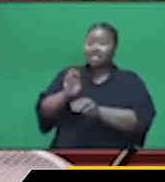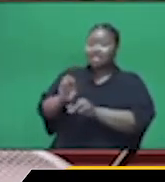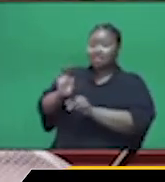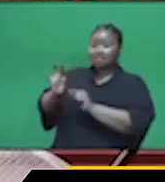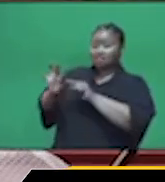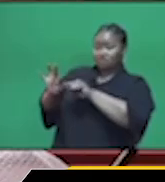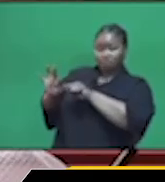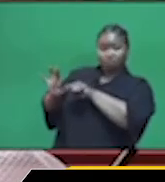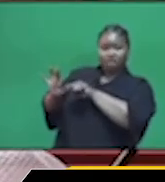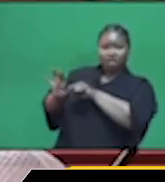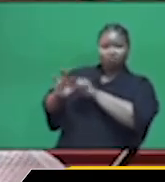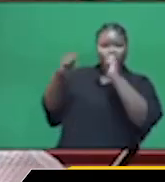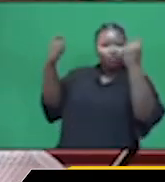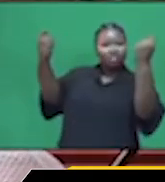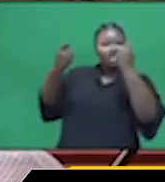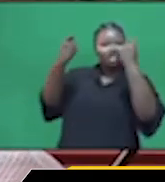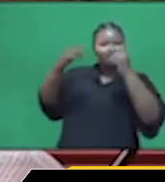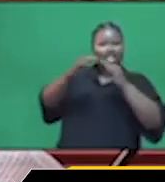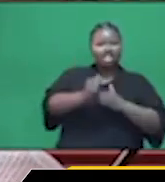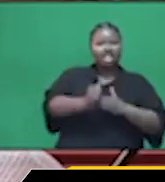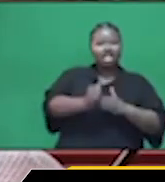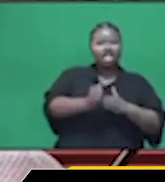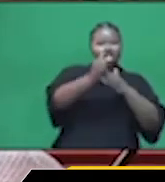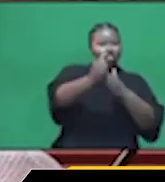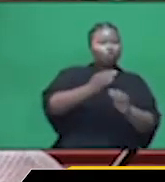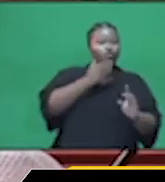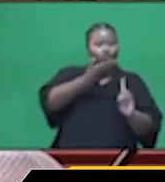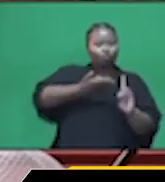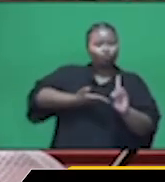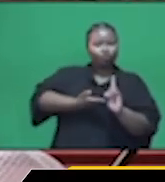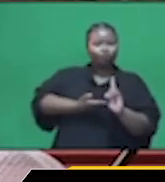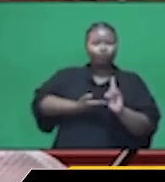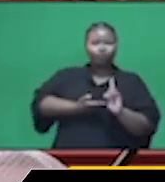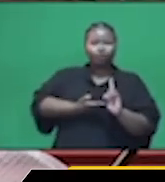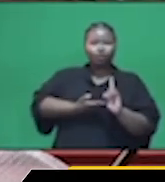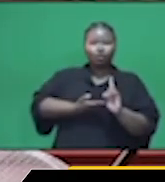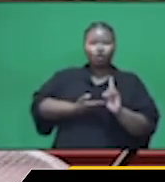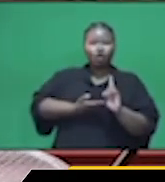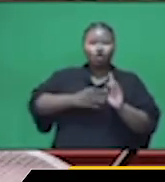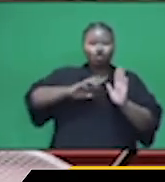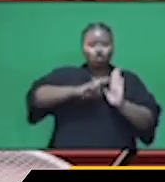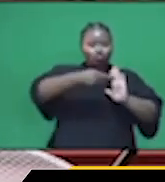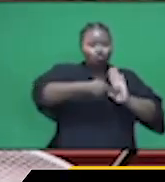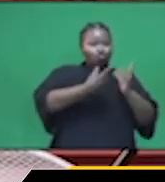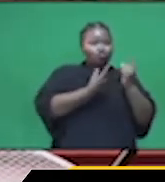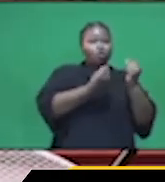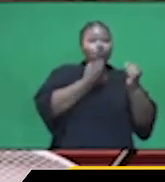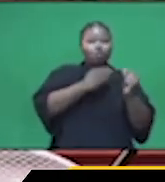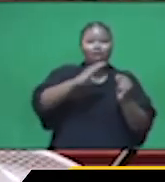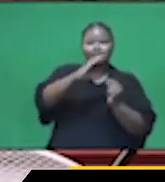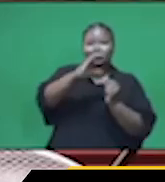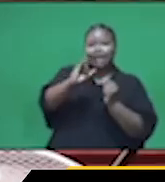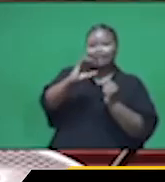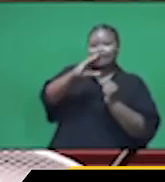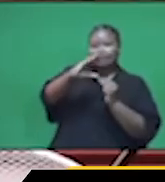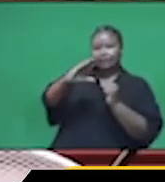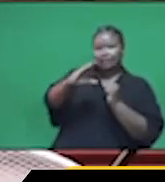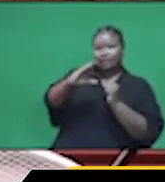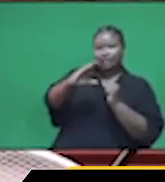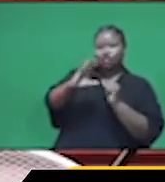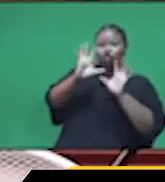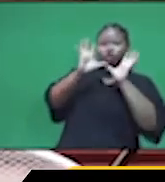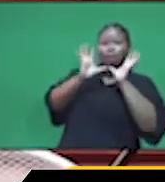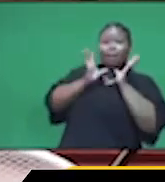and celebrate the leadership of the role played by the Commander-in-Chief, President Julius